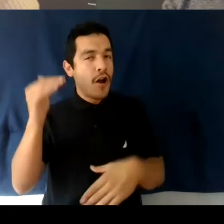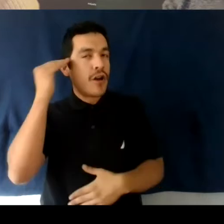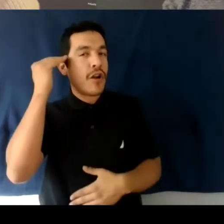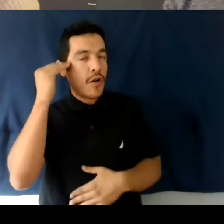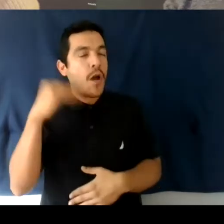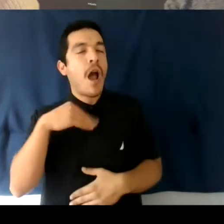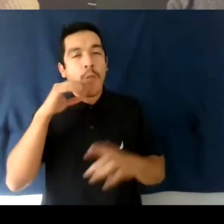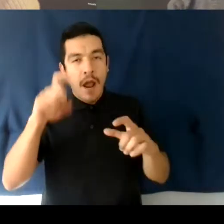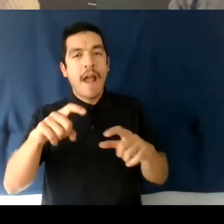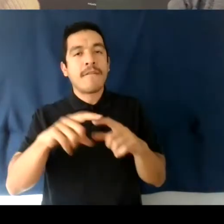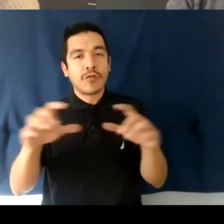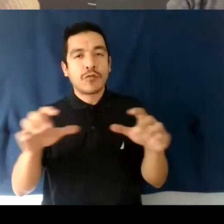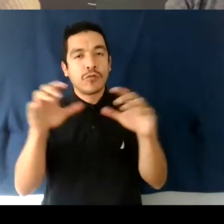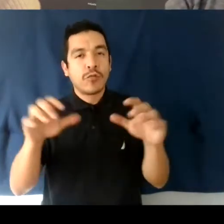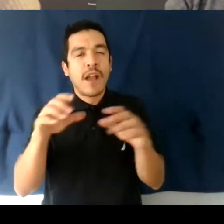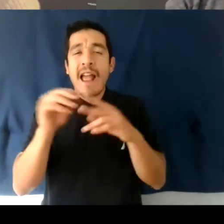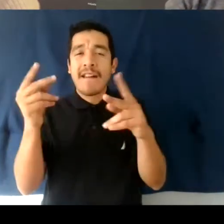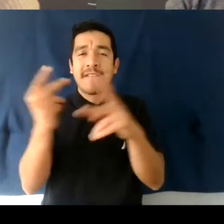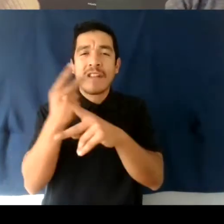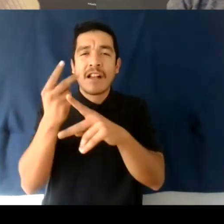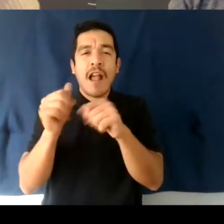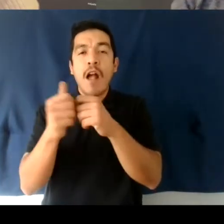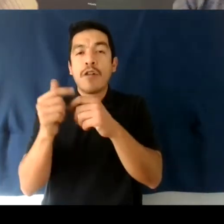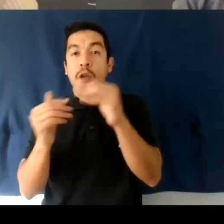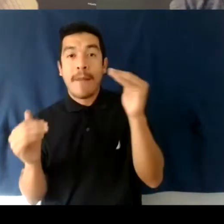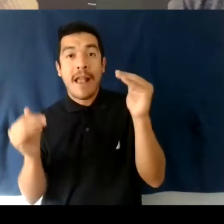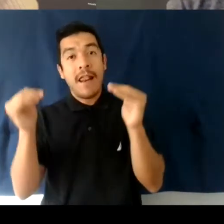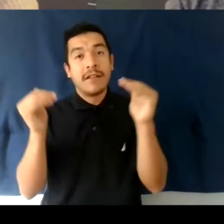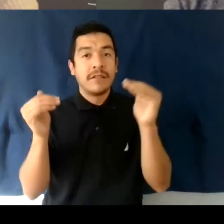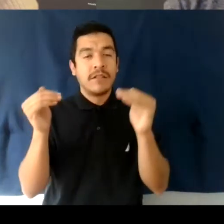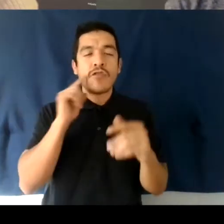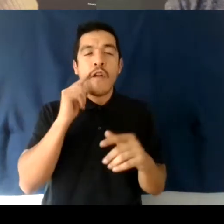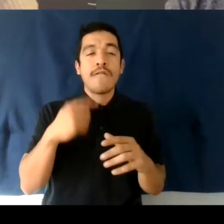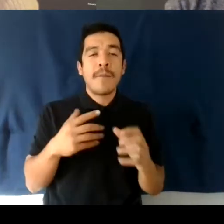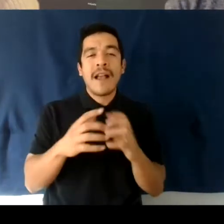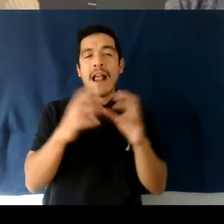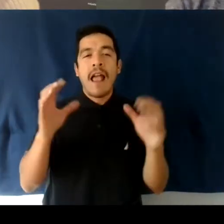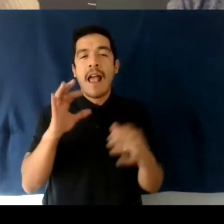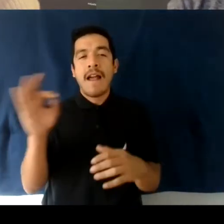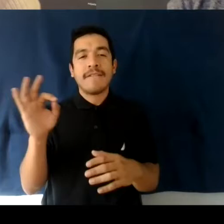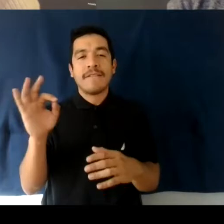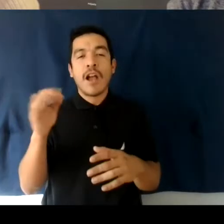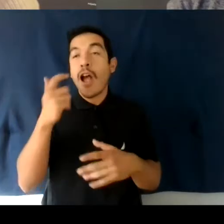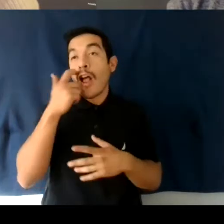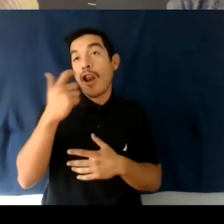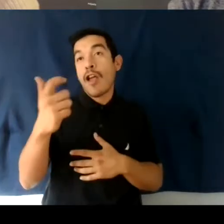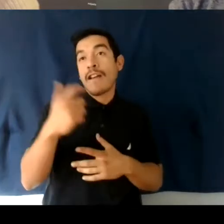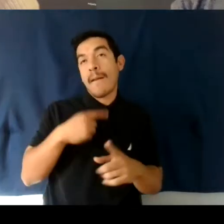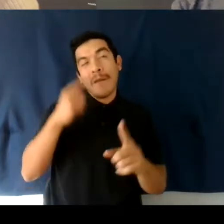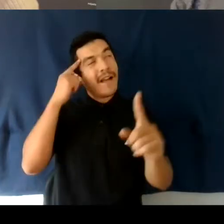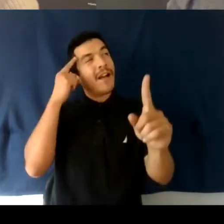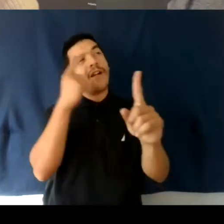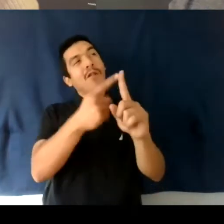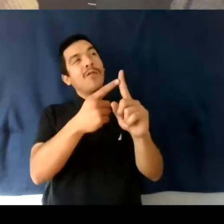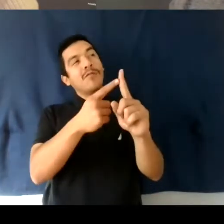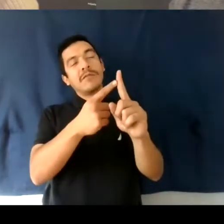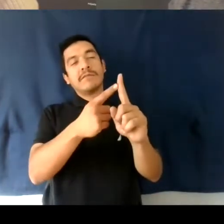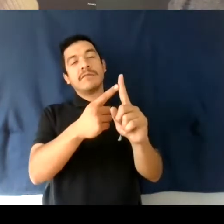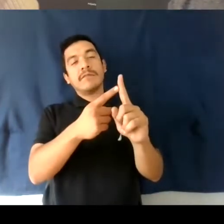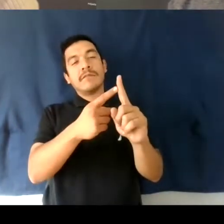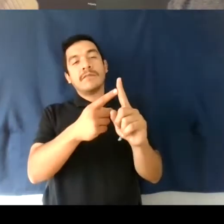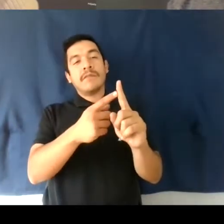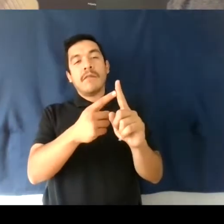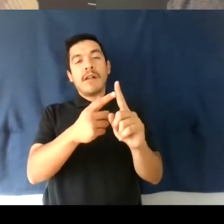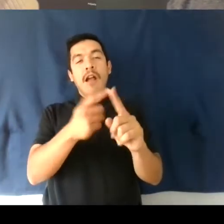going to have to figure out how to balance. And so for me, it's a lot of just like looking at my goals, looking at my